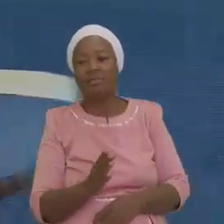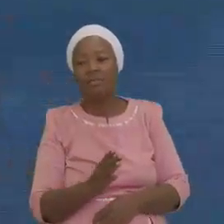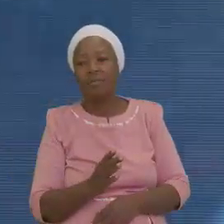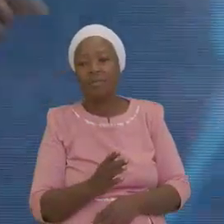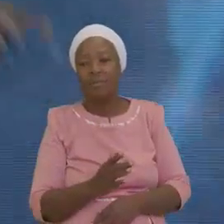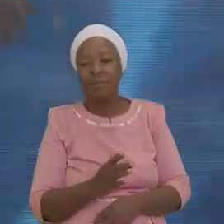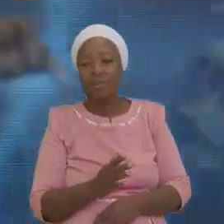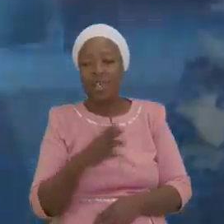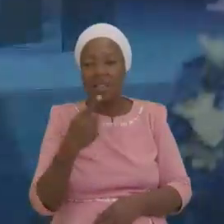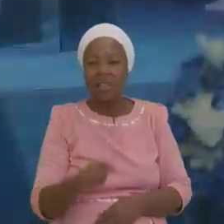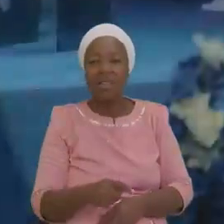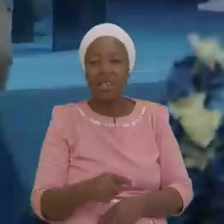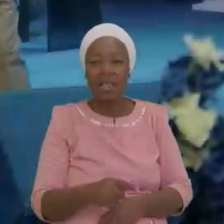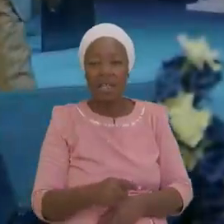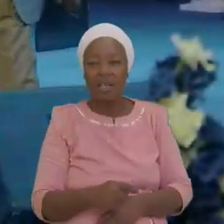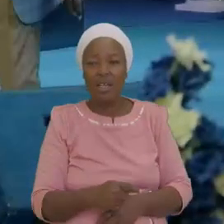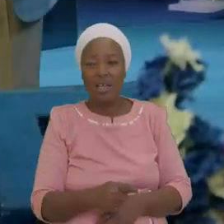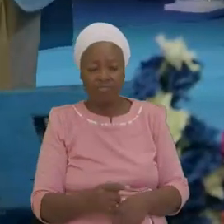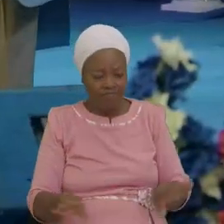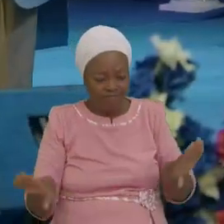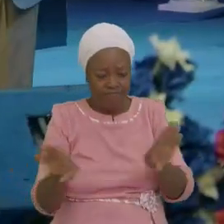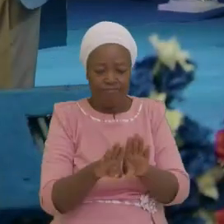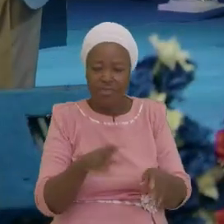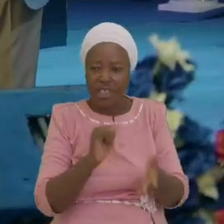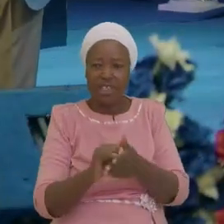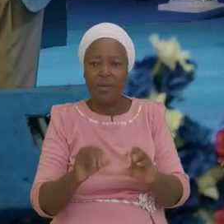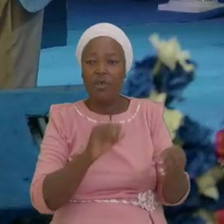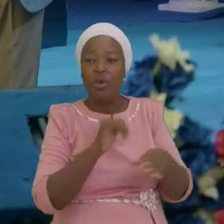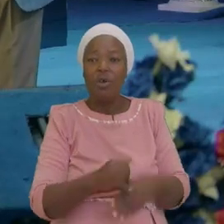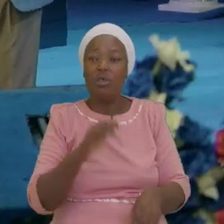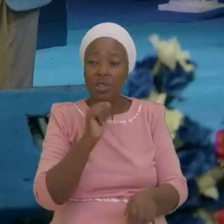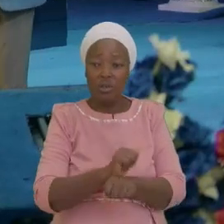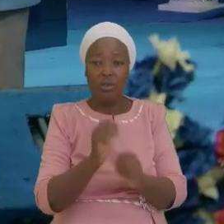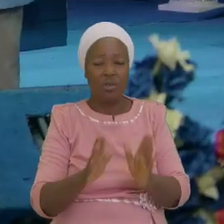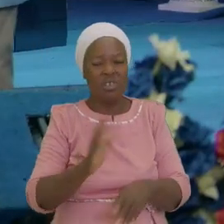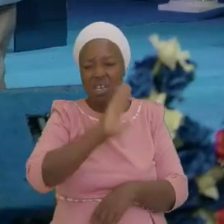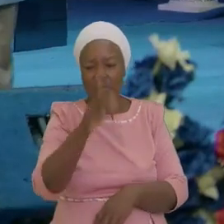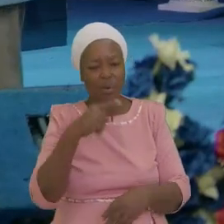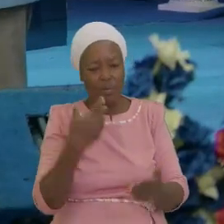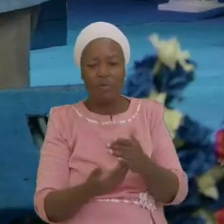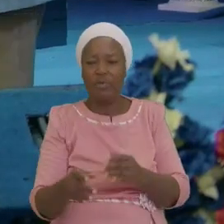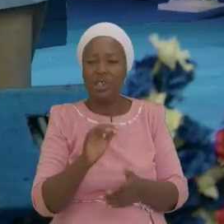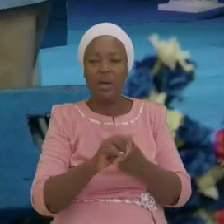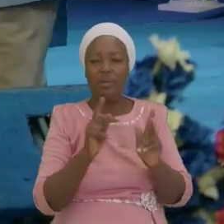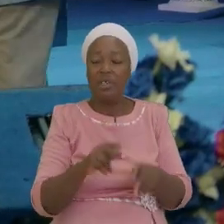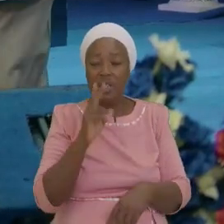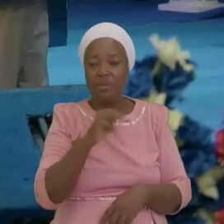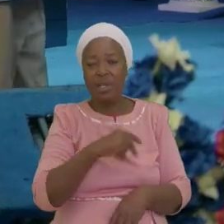The seal they put on the stone could not prove him a liar.